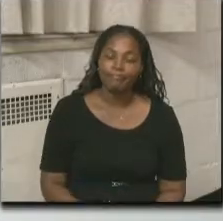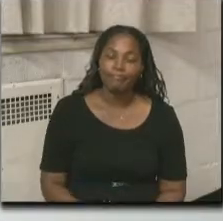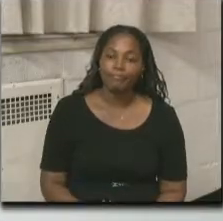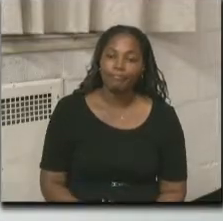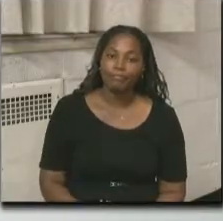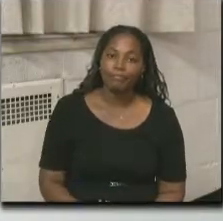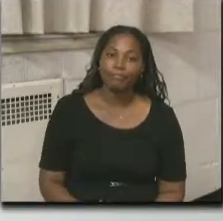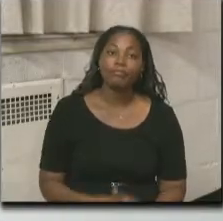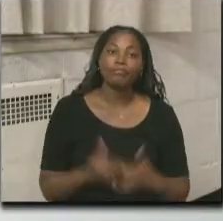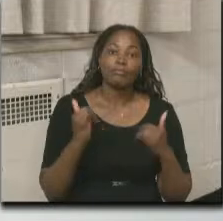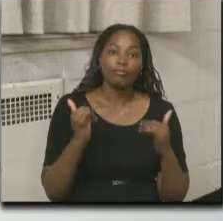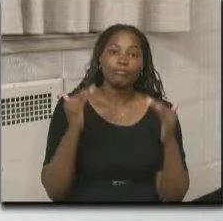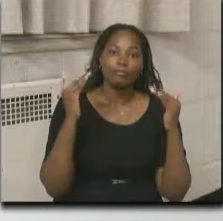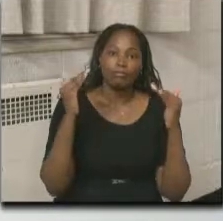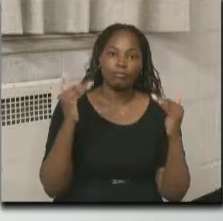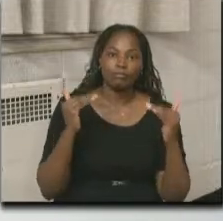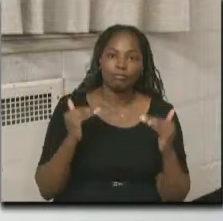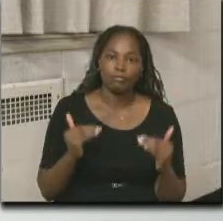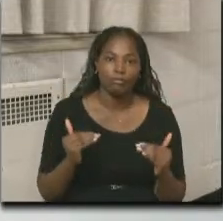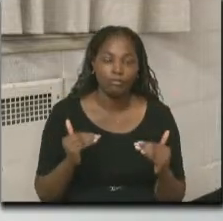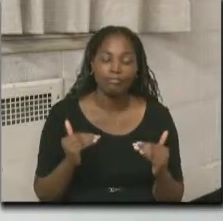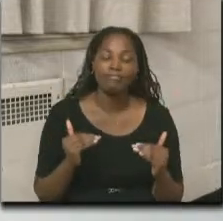Now we will move to,